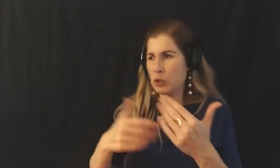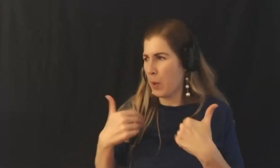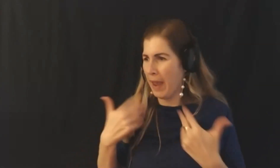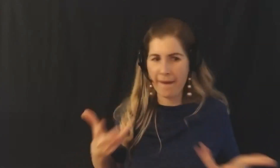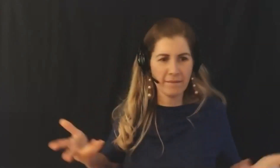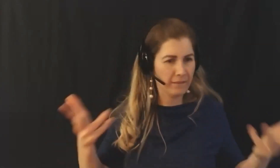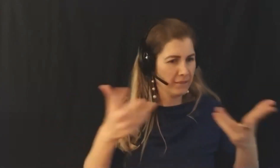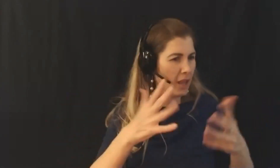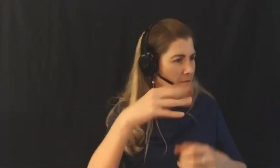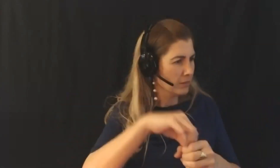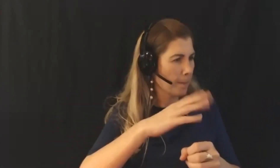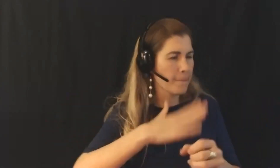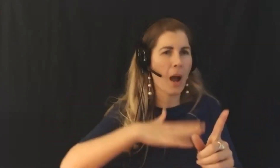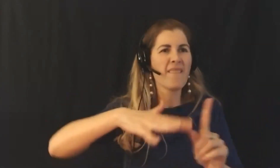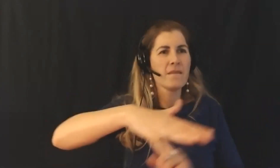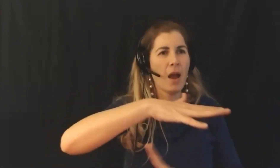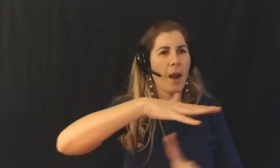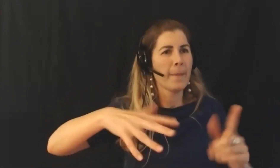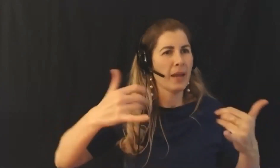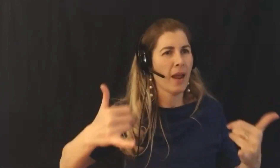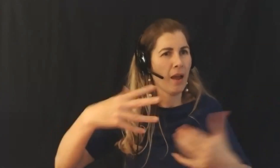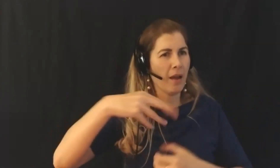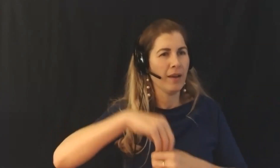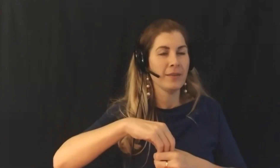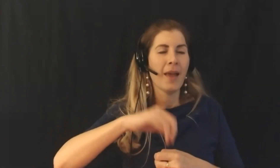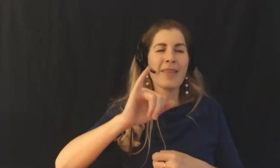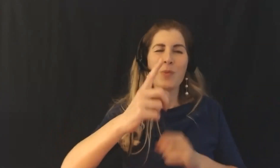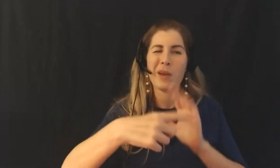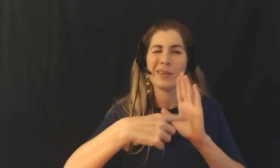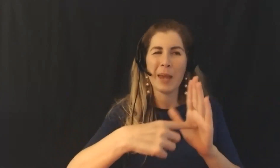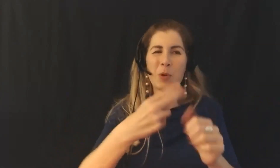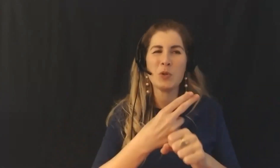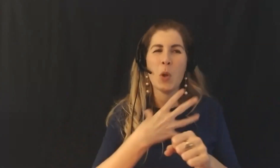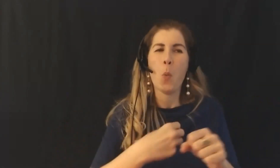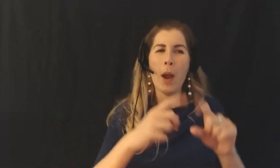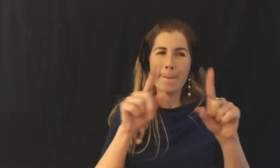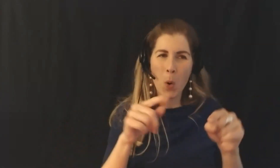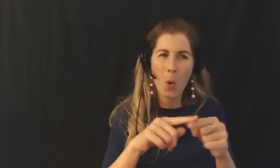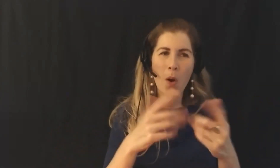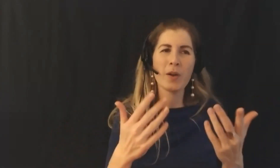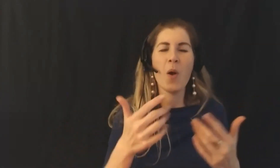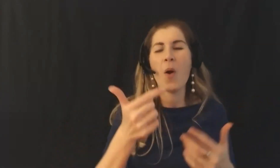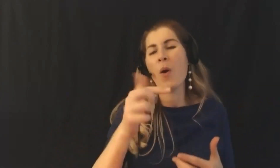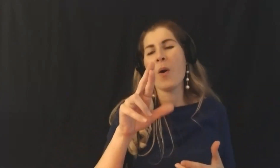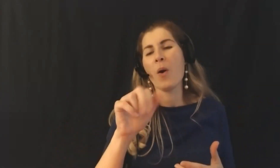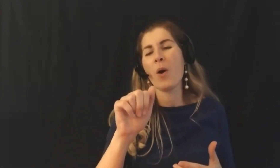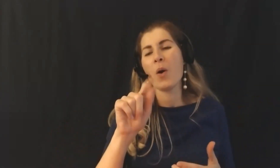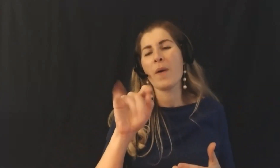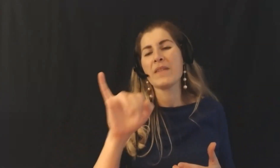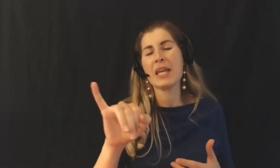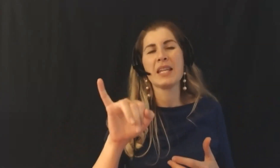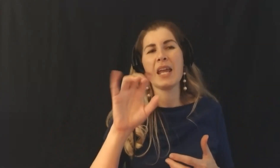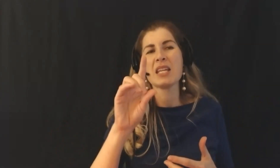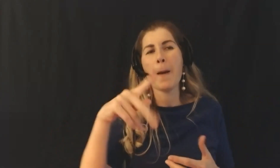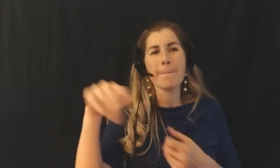your environment? And that was just an example of using a whiteboard or a graffiti dump to kind of generate ideas. And that one, we really